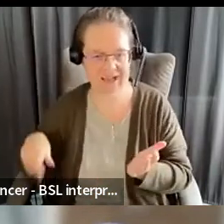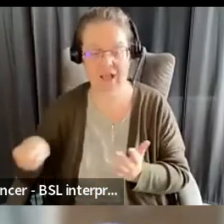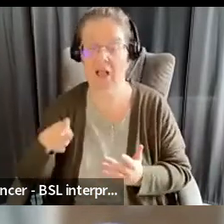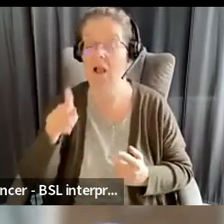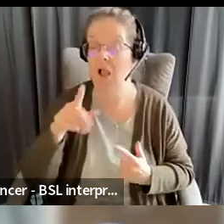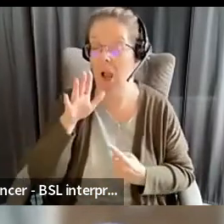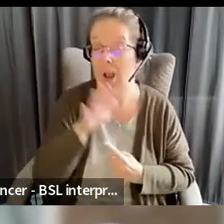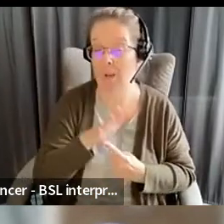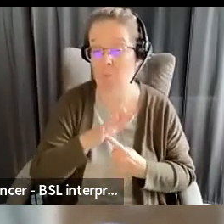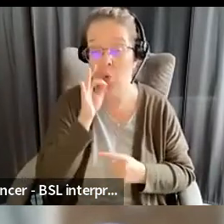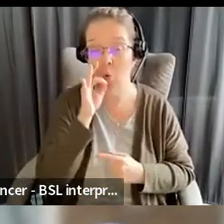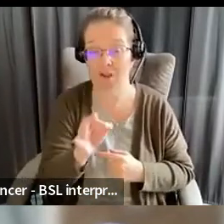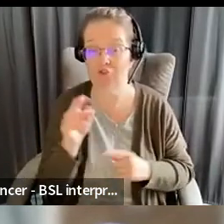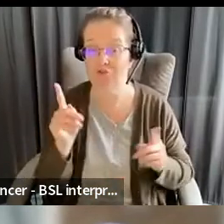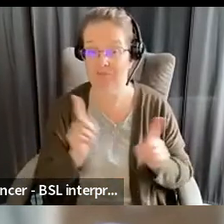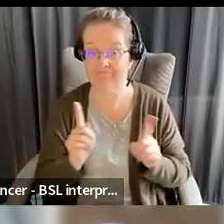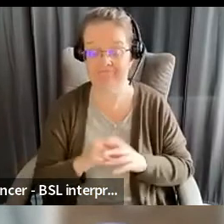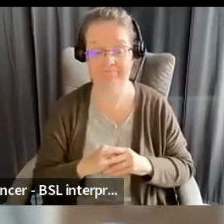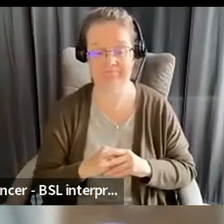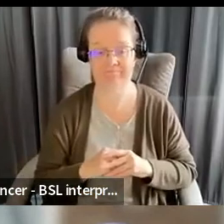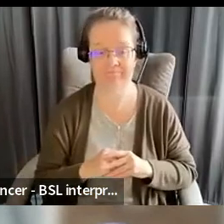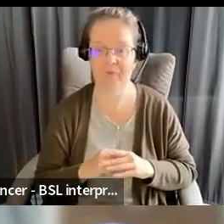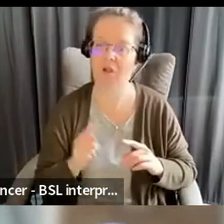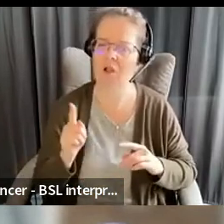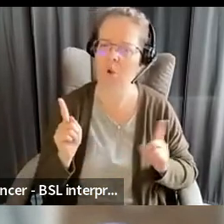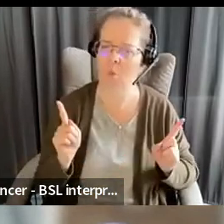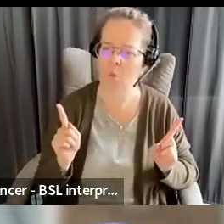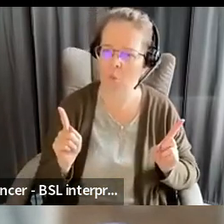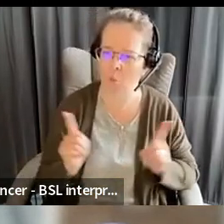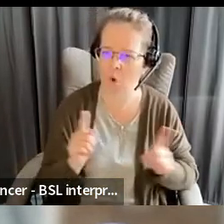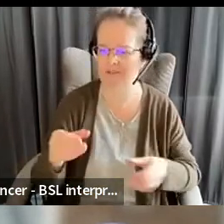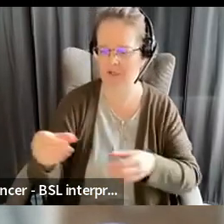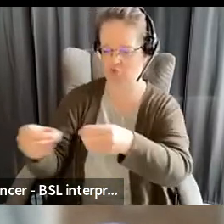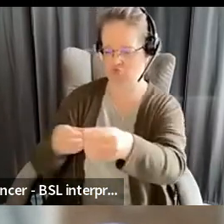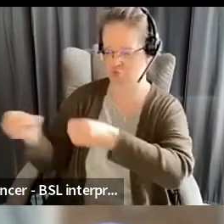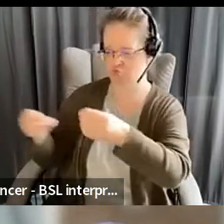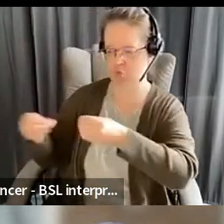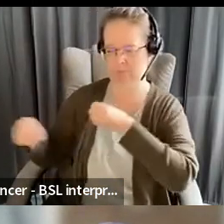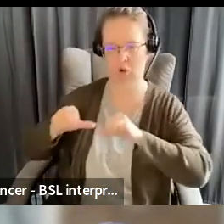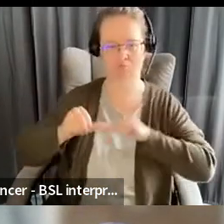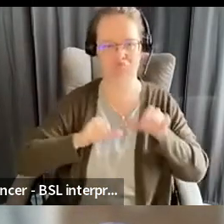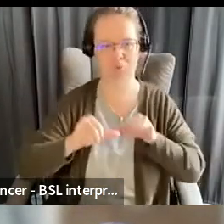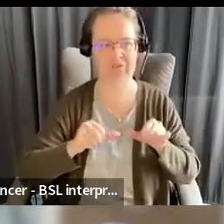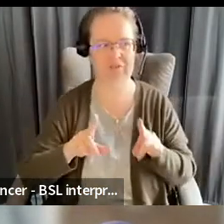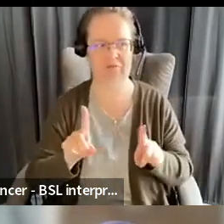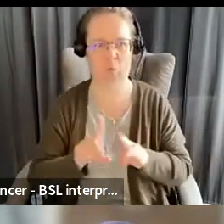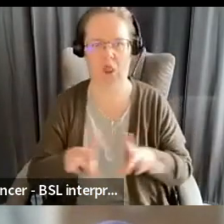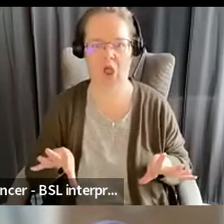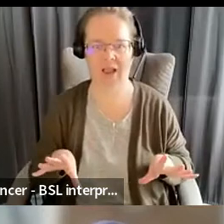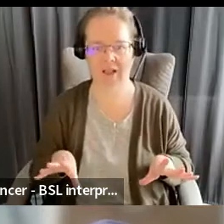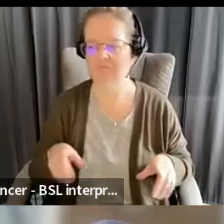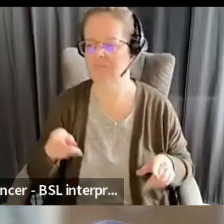I'm sure what a lot of people here are wondering, is what does that recruitment process look like? Like what do people need to do